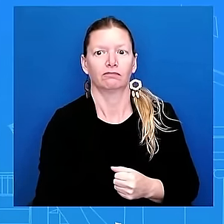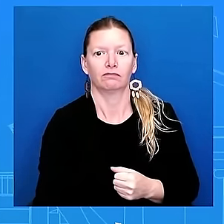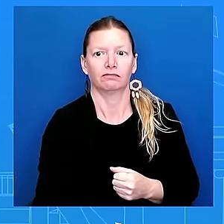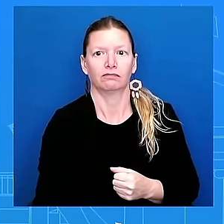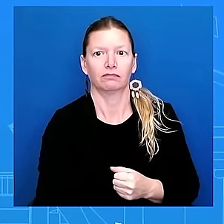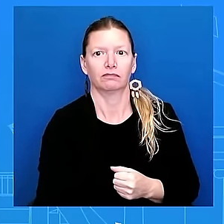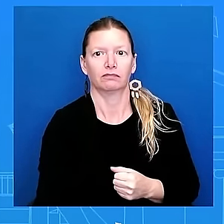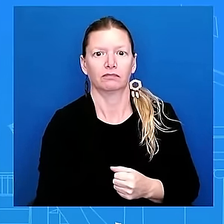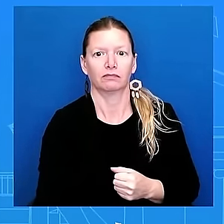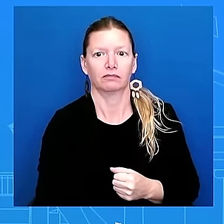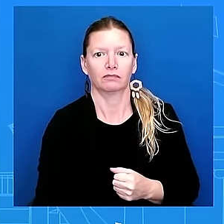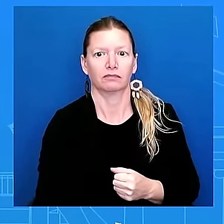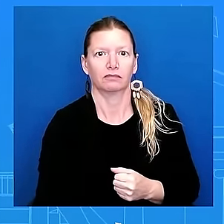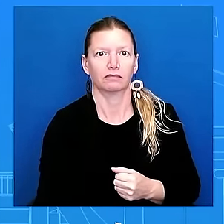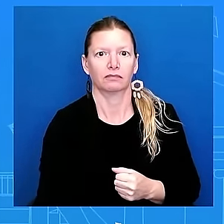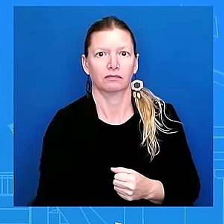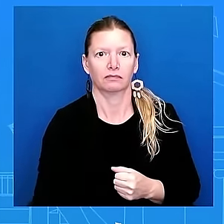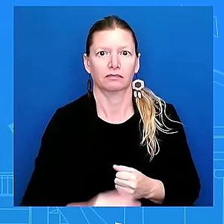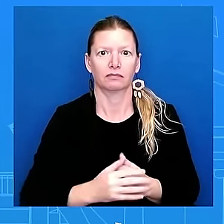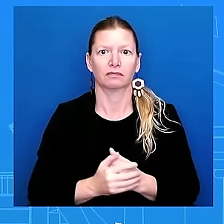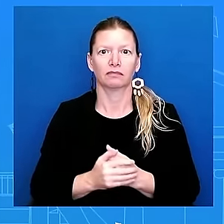Putin invaded Ukraine in 2014.